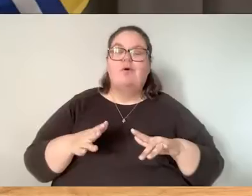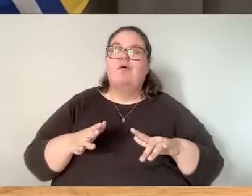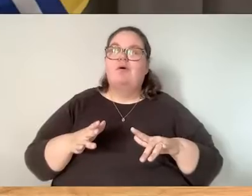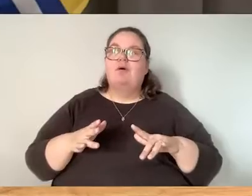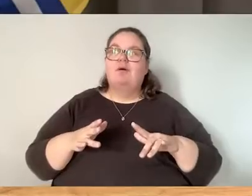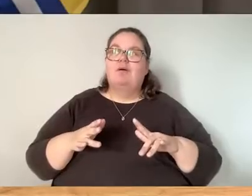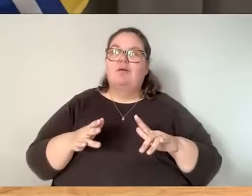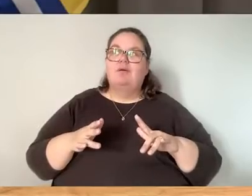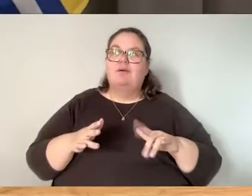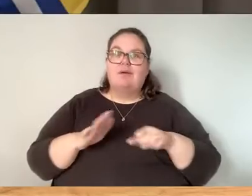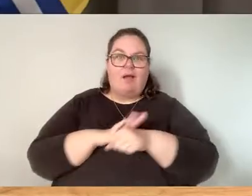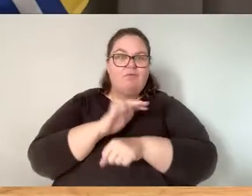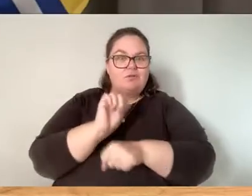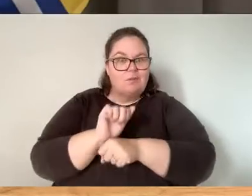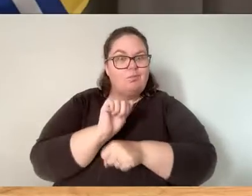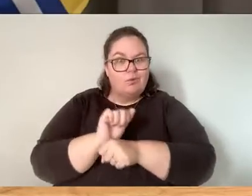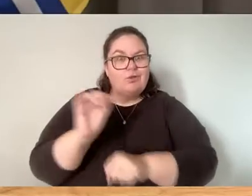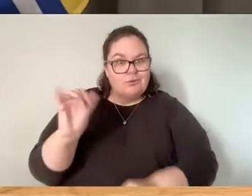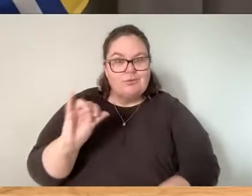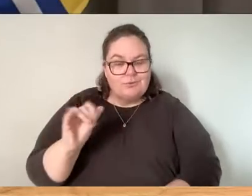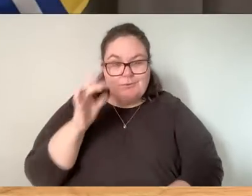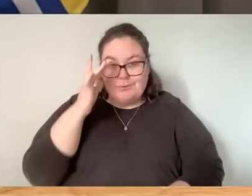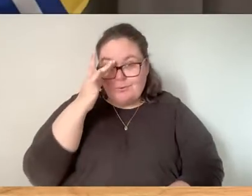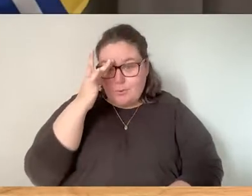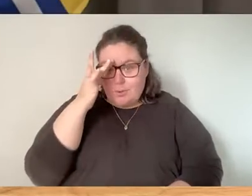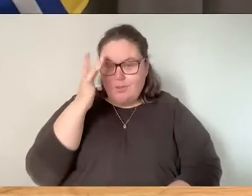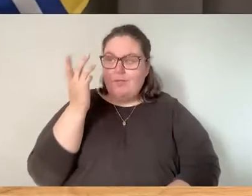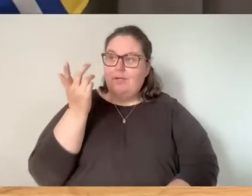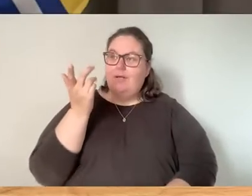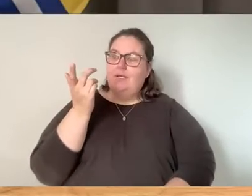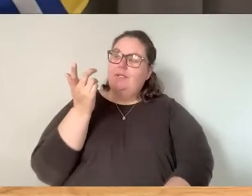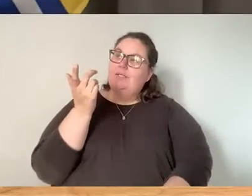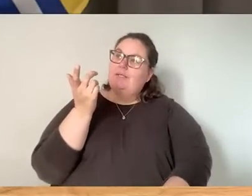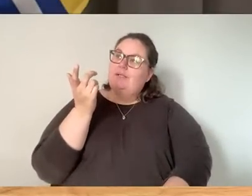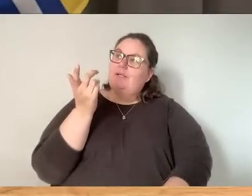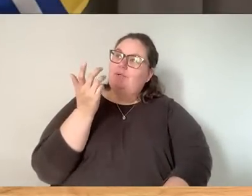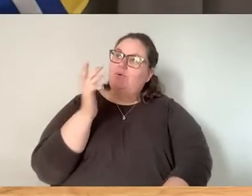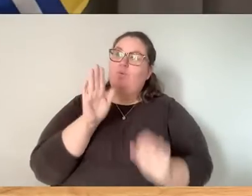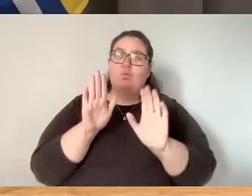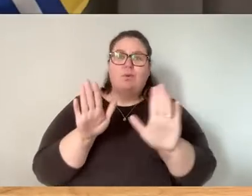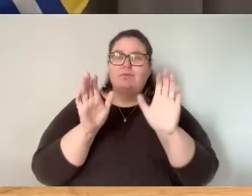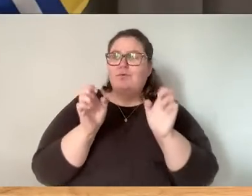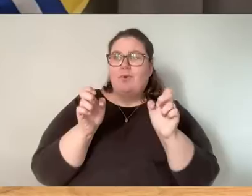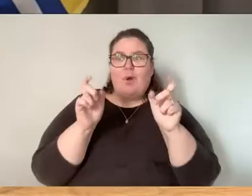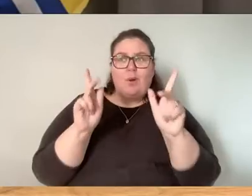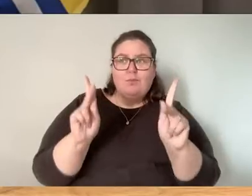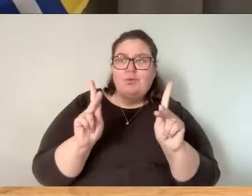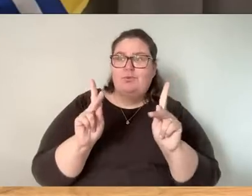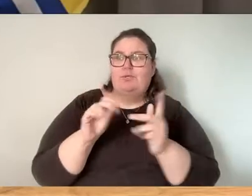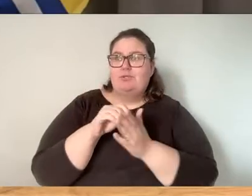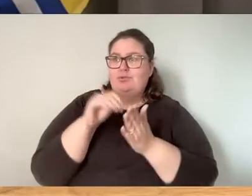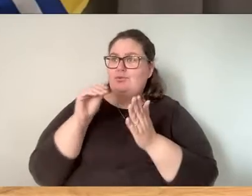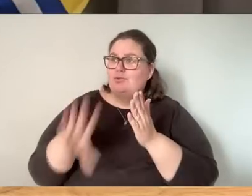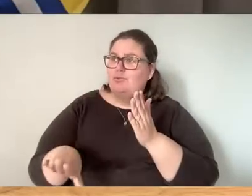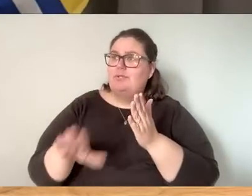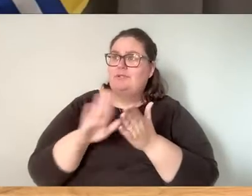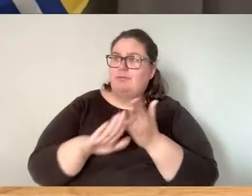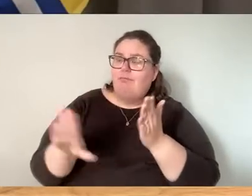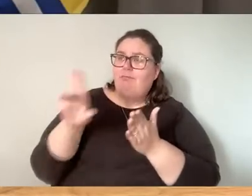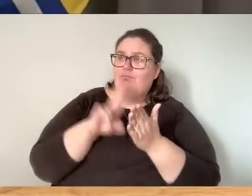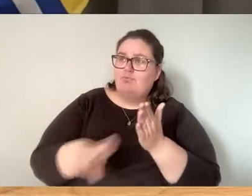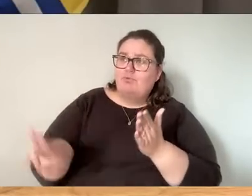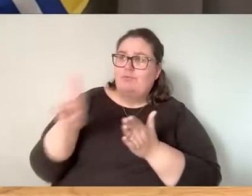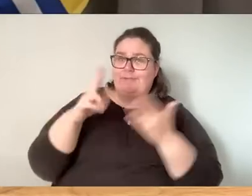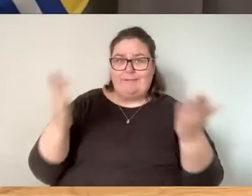also, we need to, there's a good opportunity to have, having students in our colleges and universities here in New